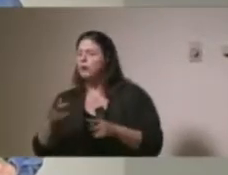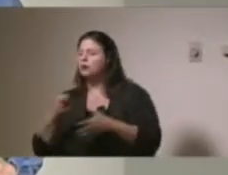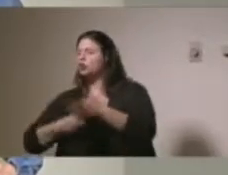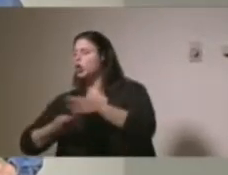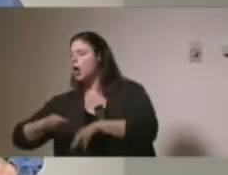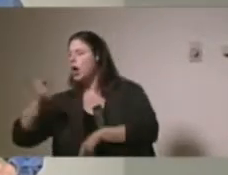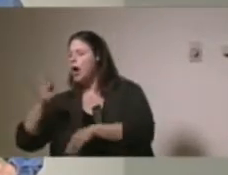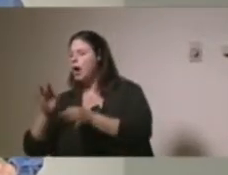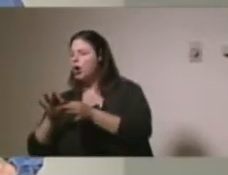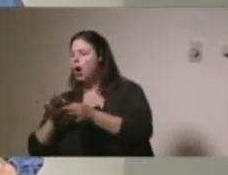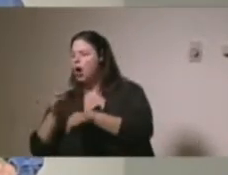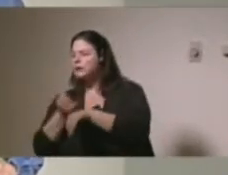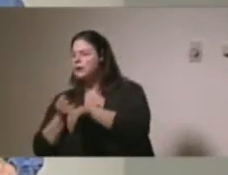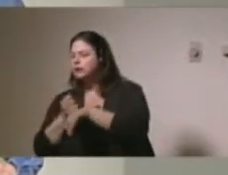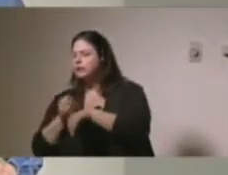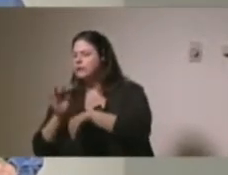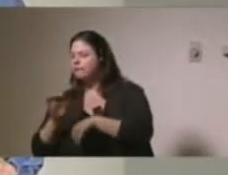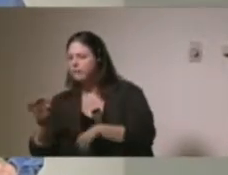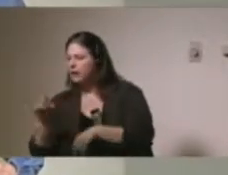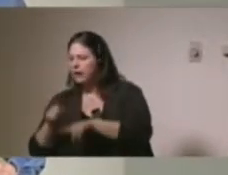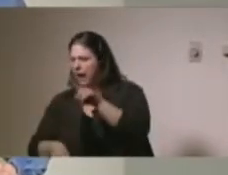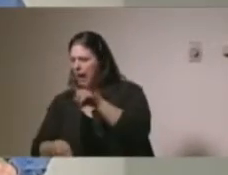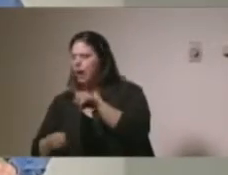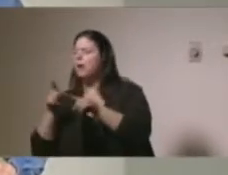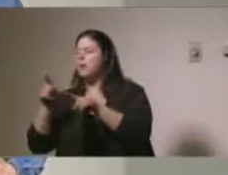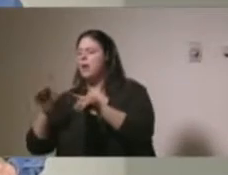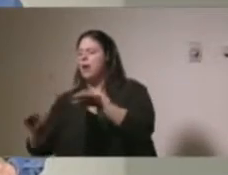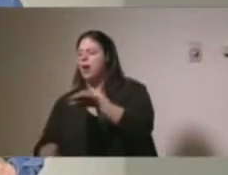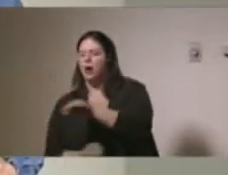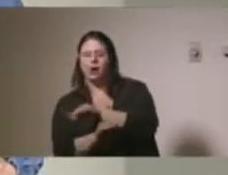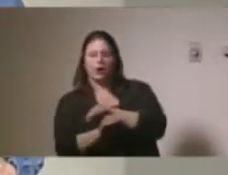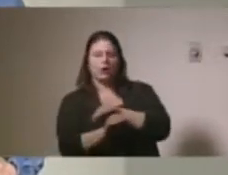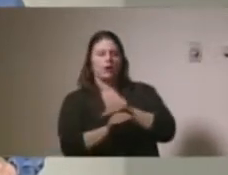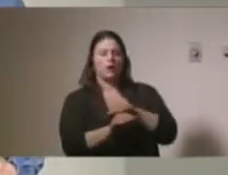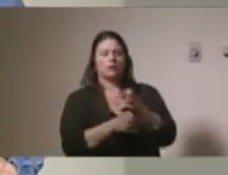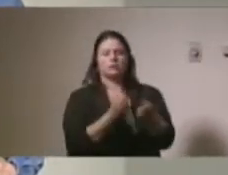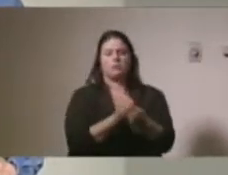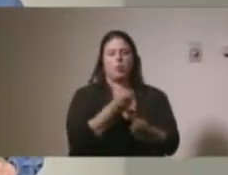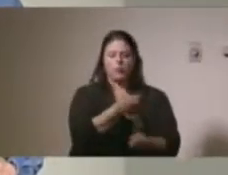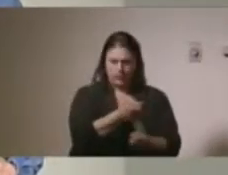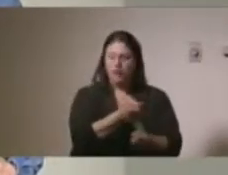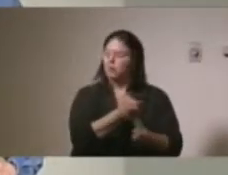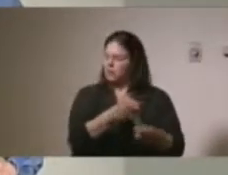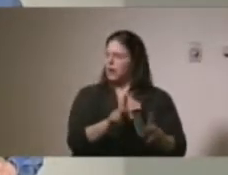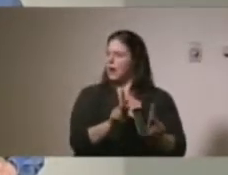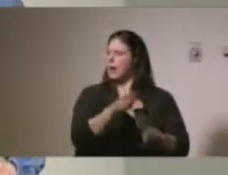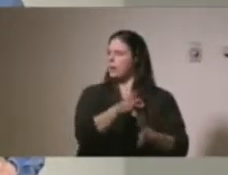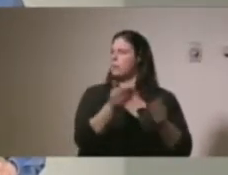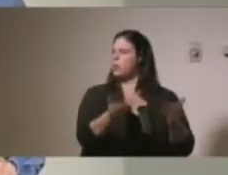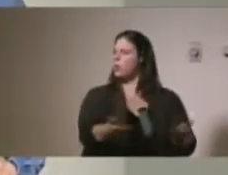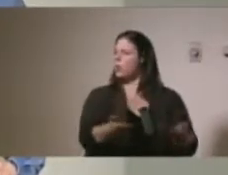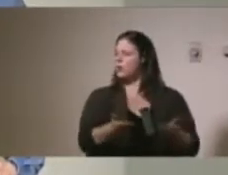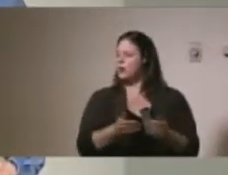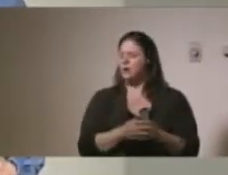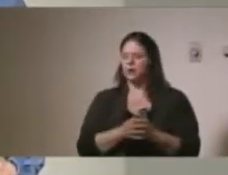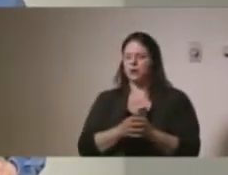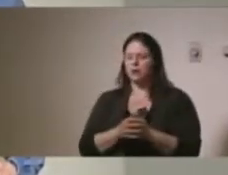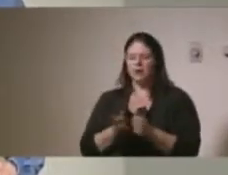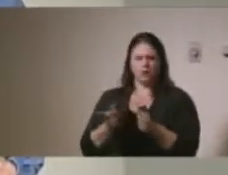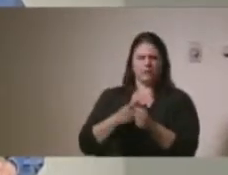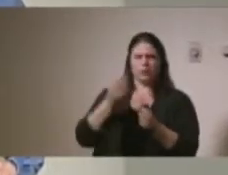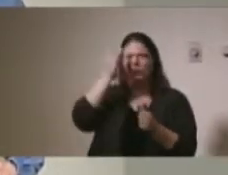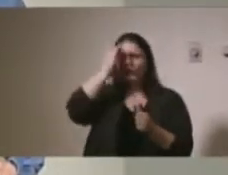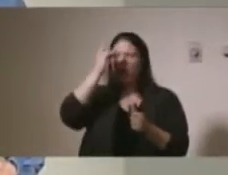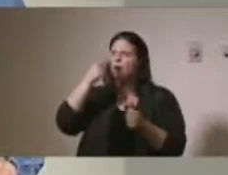lending institutions. And our whole thought around the whole concept around making waves was challenging corporate power, going after the pillars of